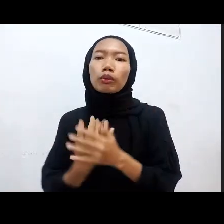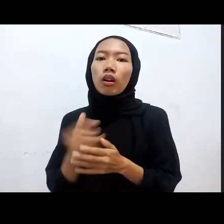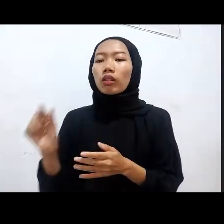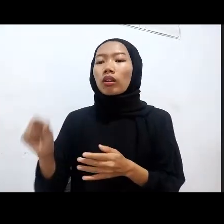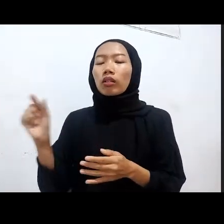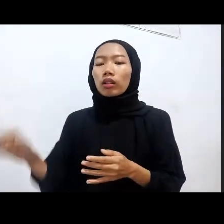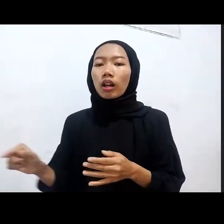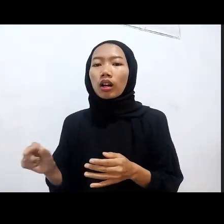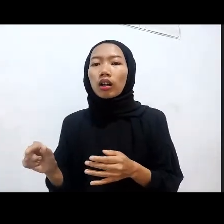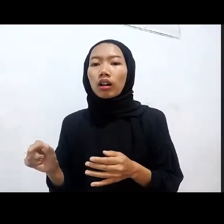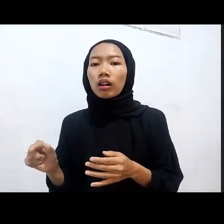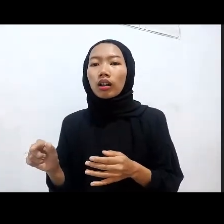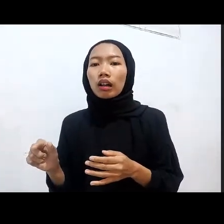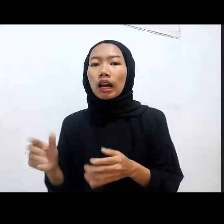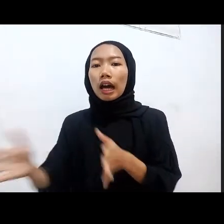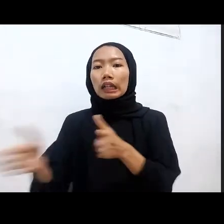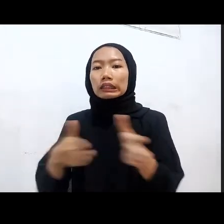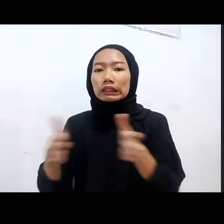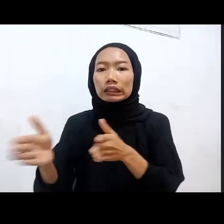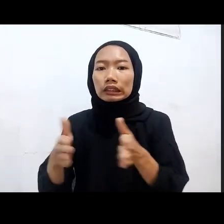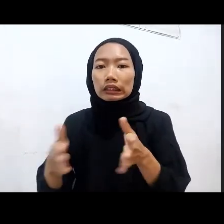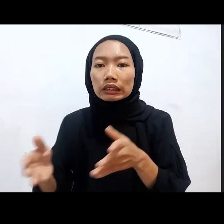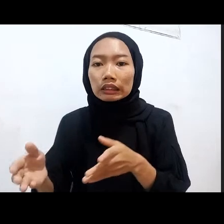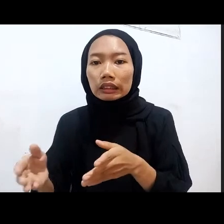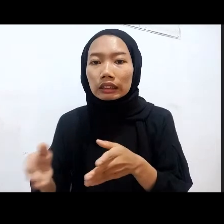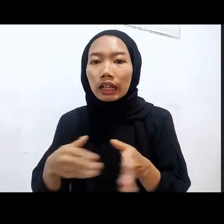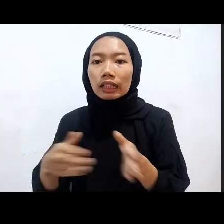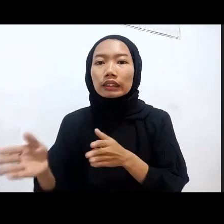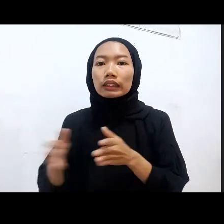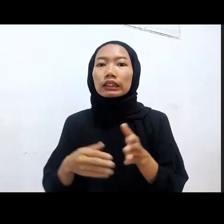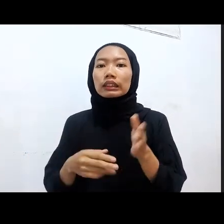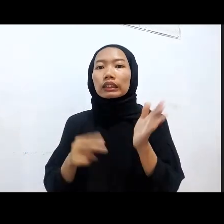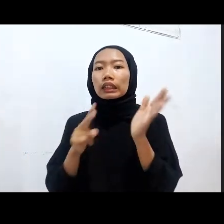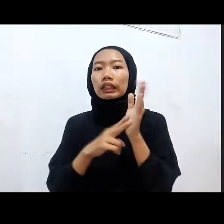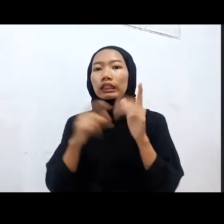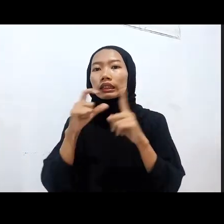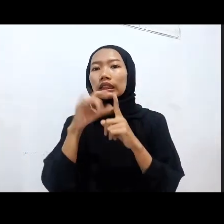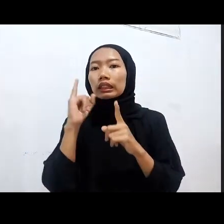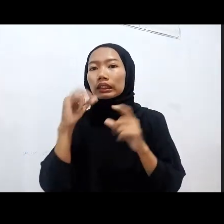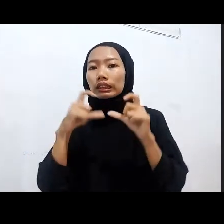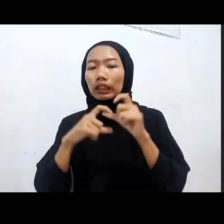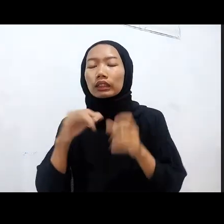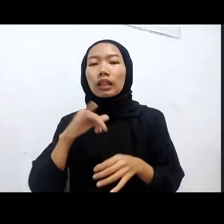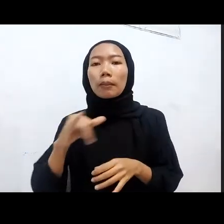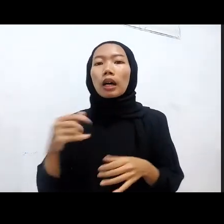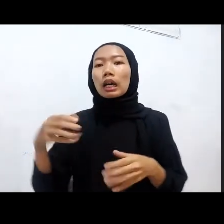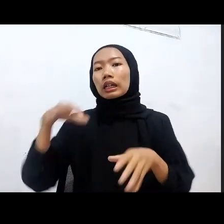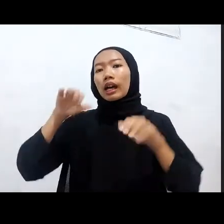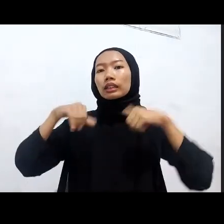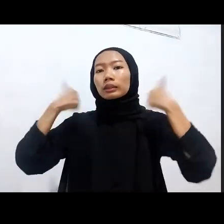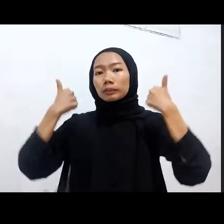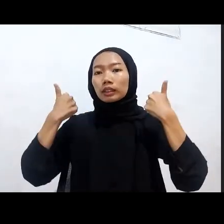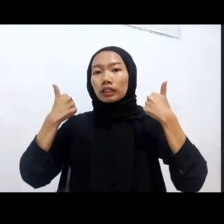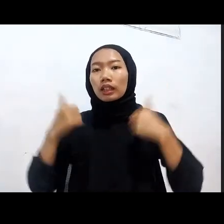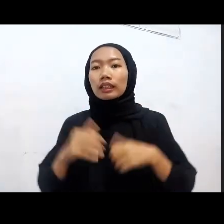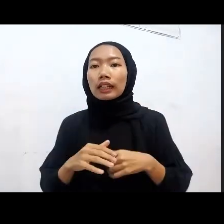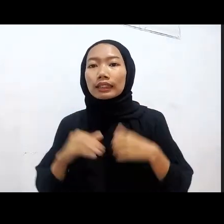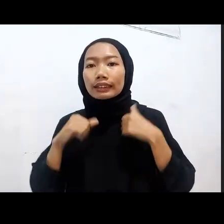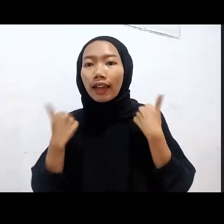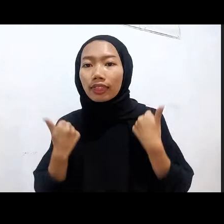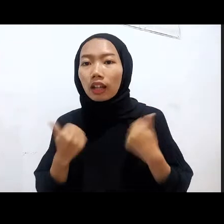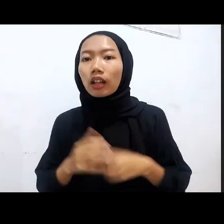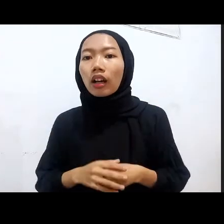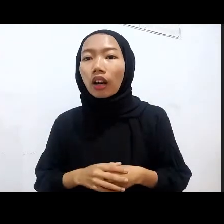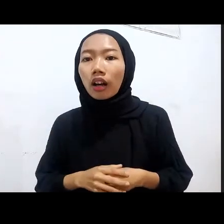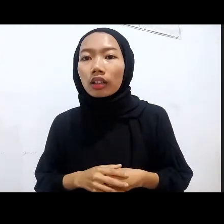okay? So when we talk about accessibility, the first thing we need to do is break it apart. And I think I'll finish